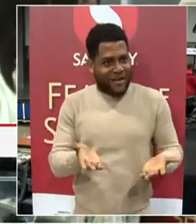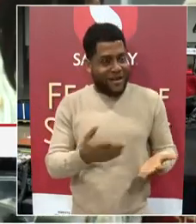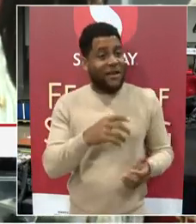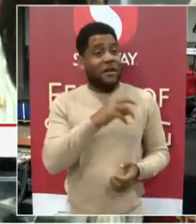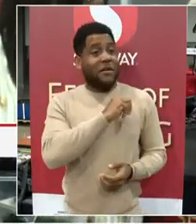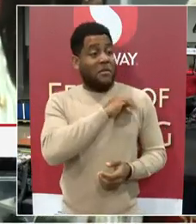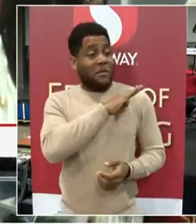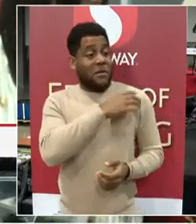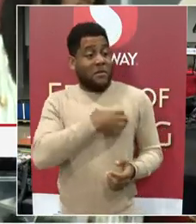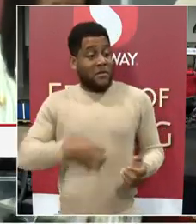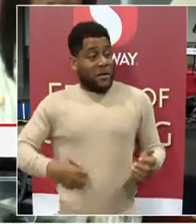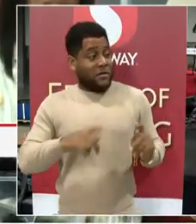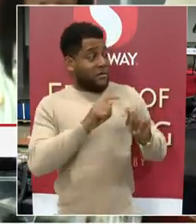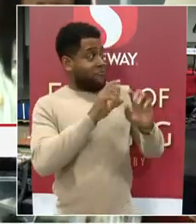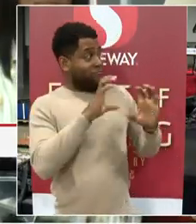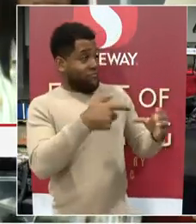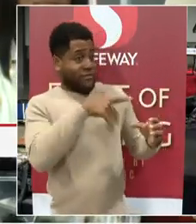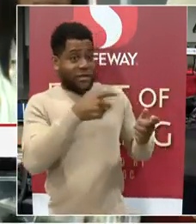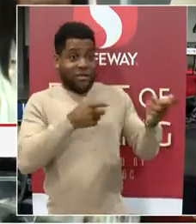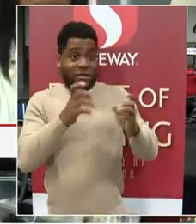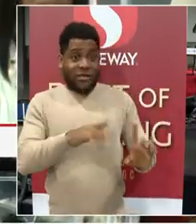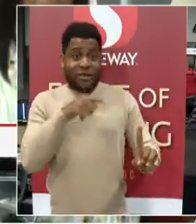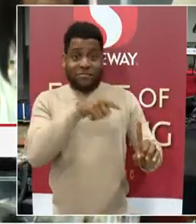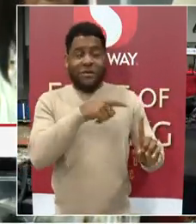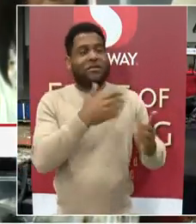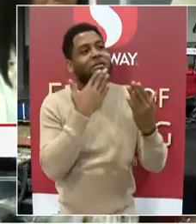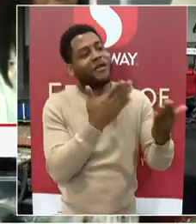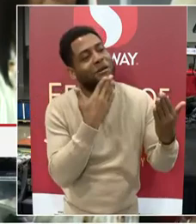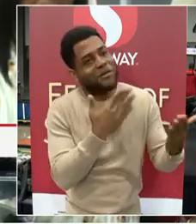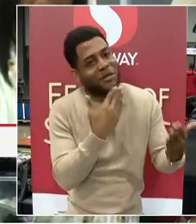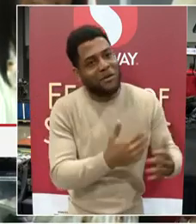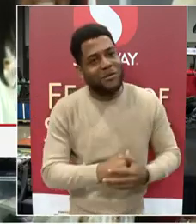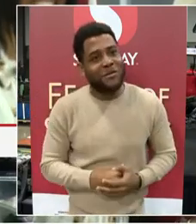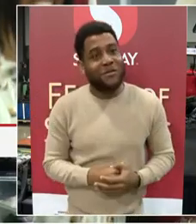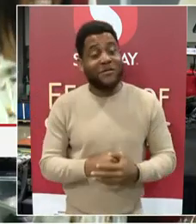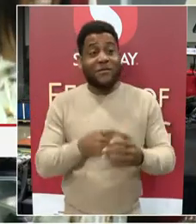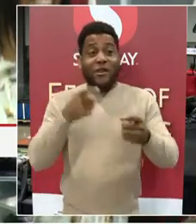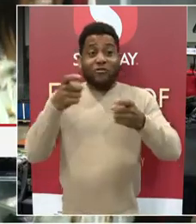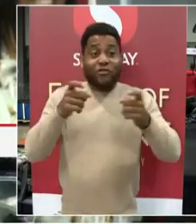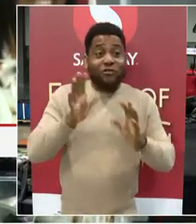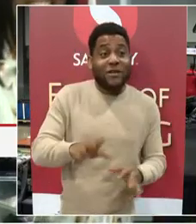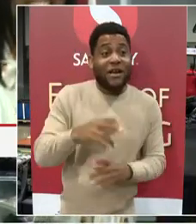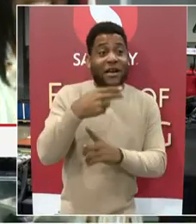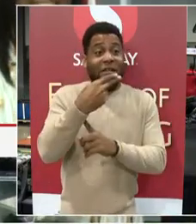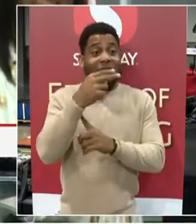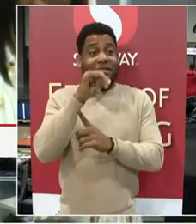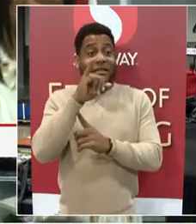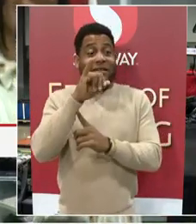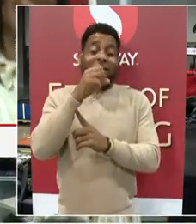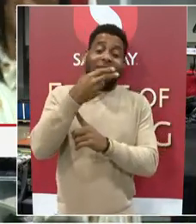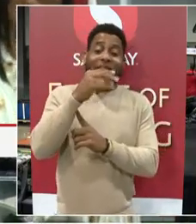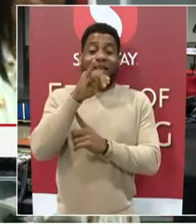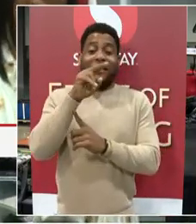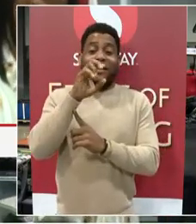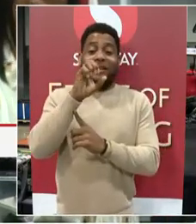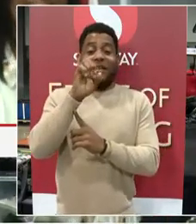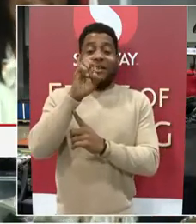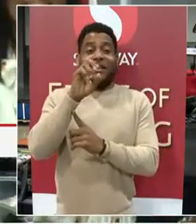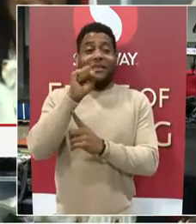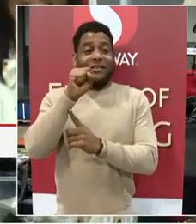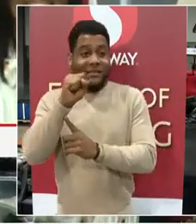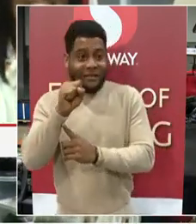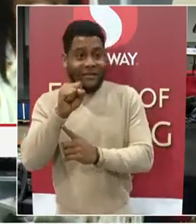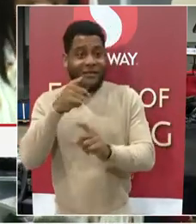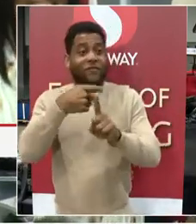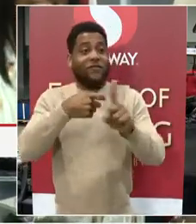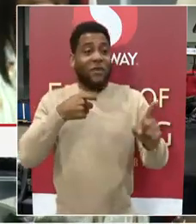especially Director Charon Hines, who is your director of the Office of Aging and Community Living. I see